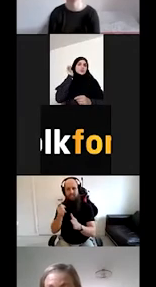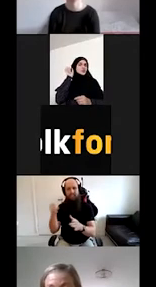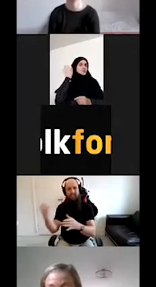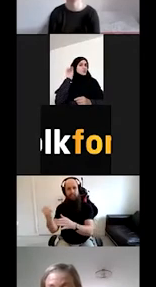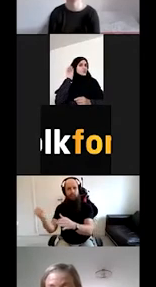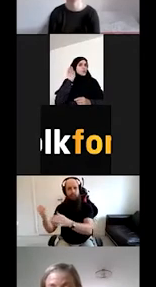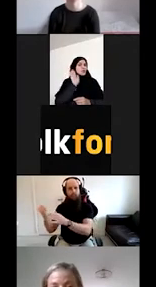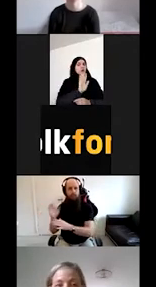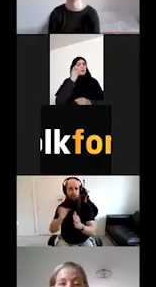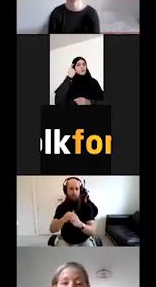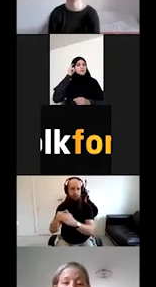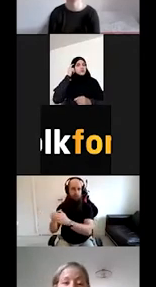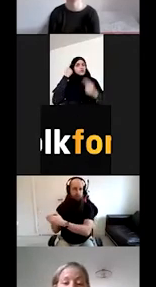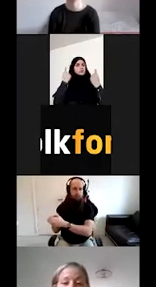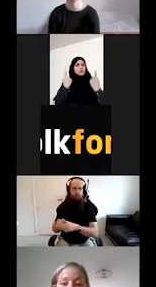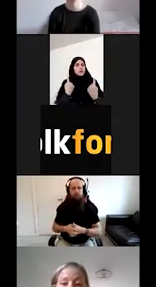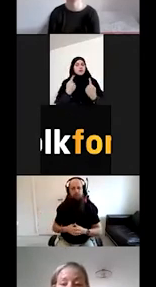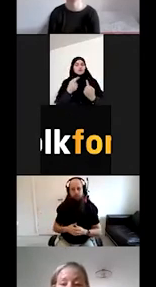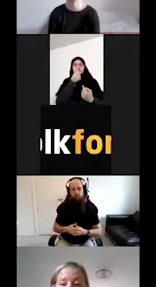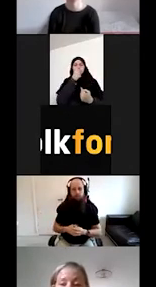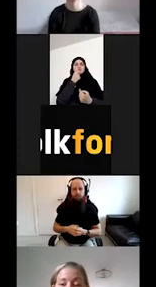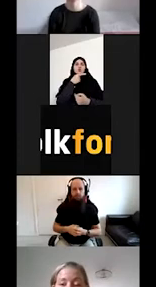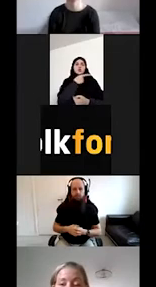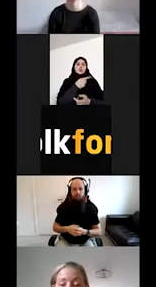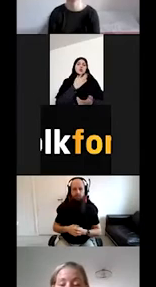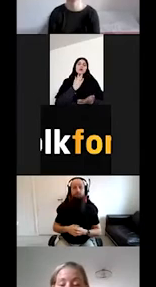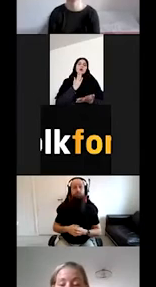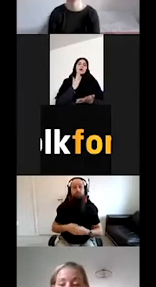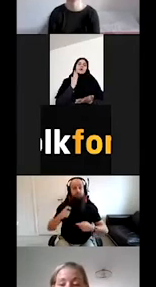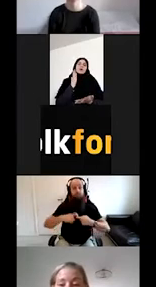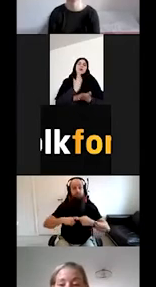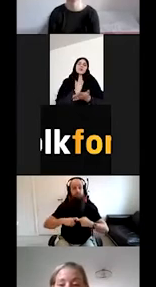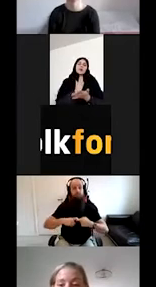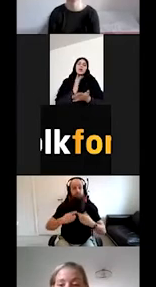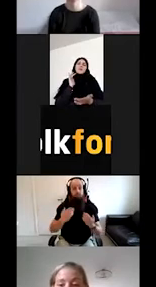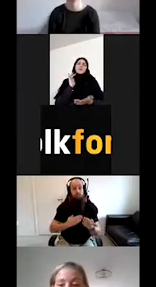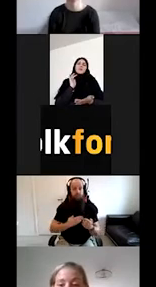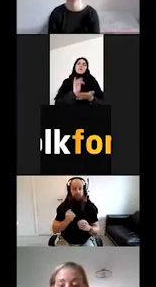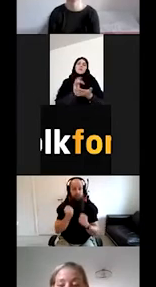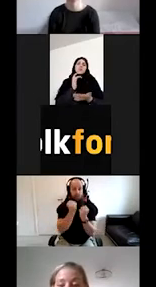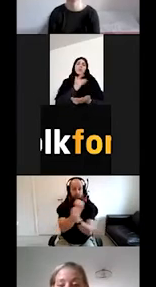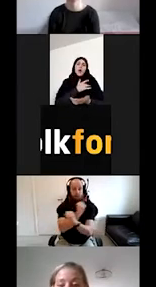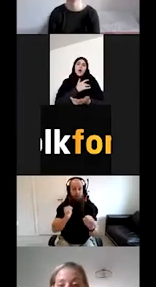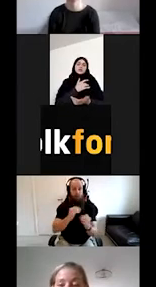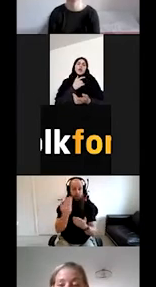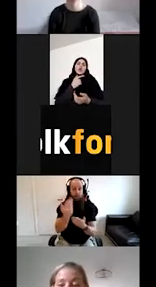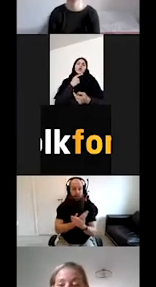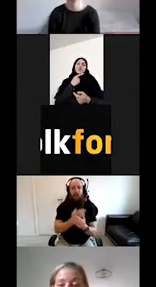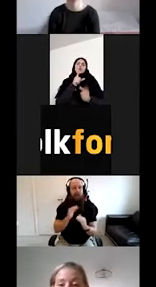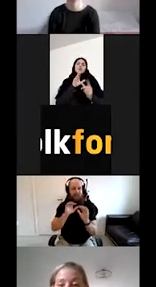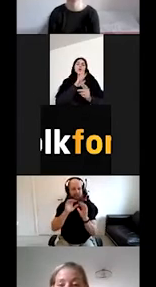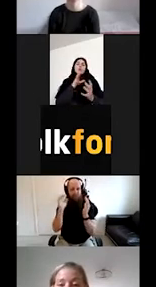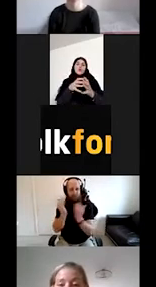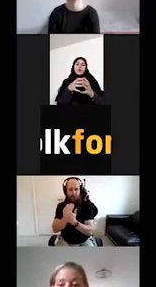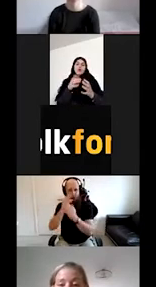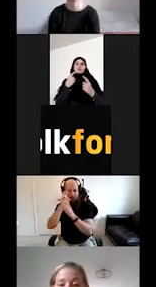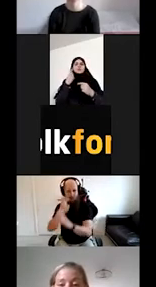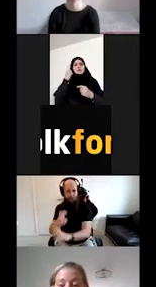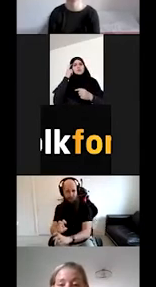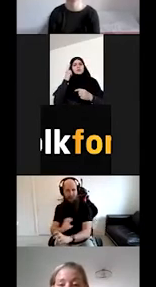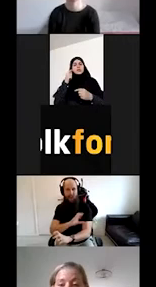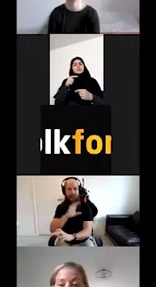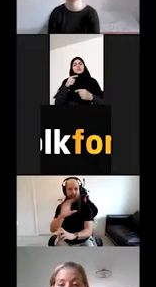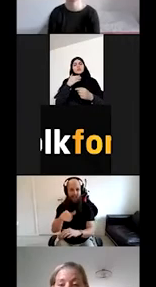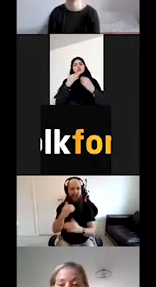disabilities. So when it comes to the country context, we all know this is not a global study. We all have been in Bosnia